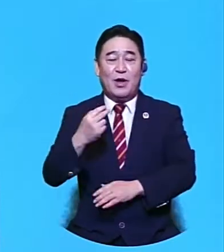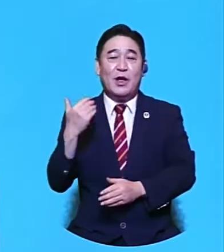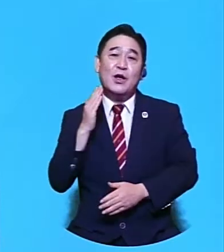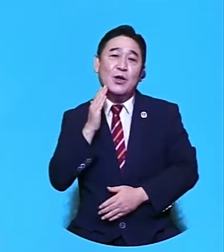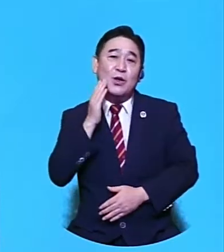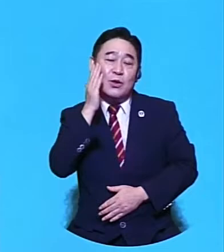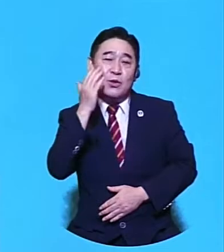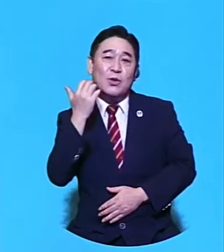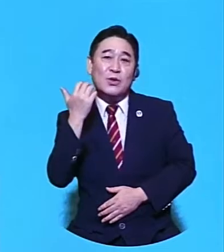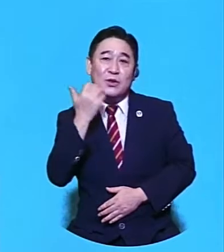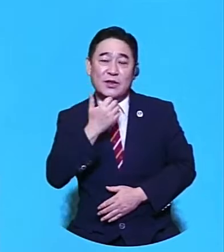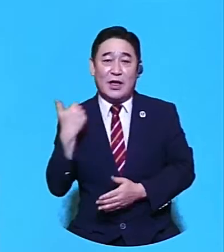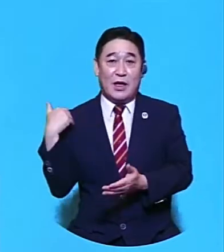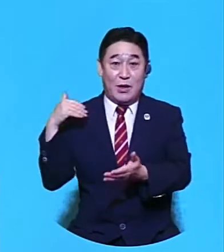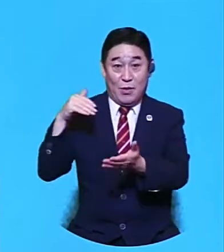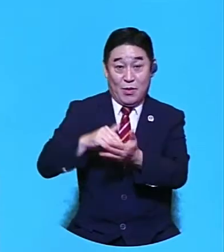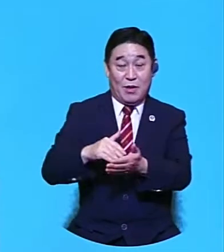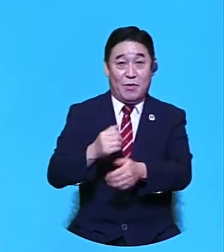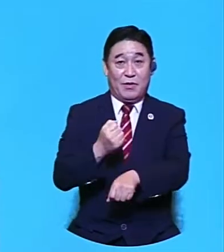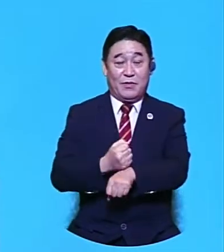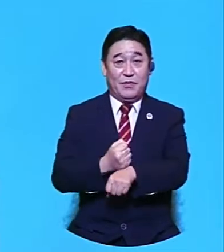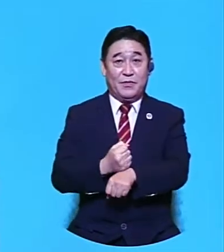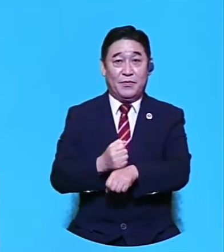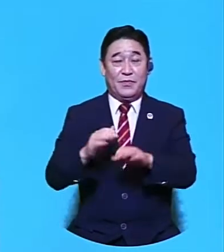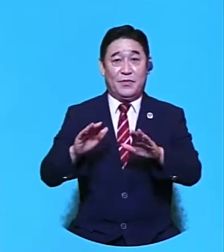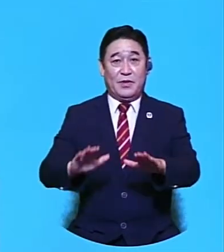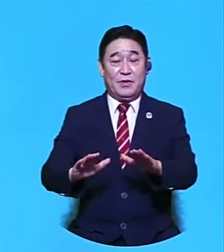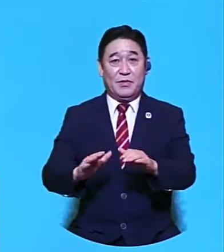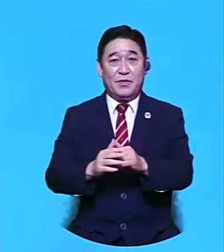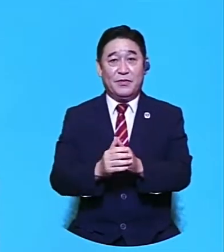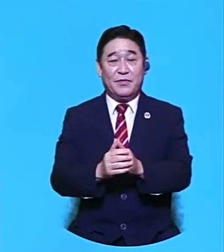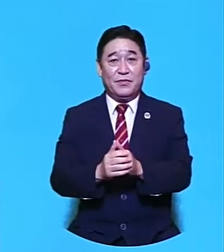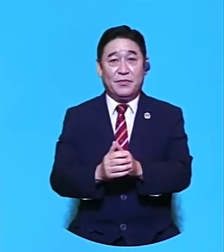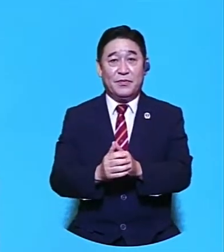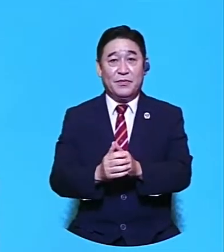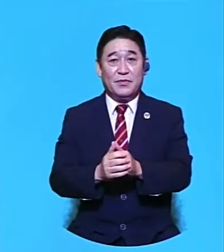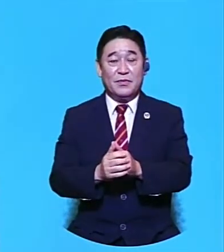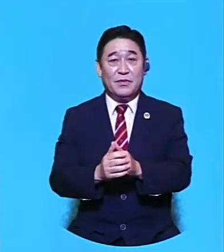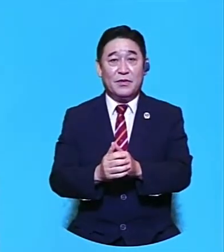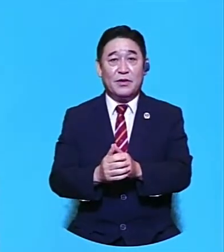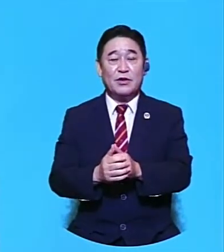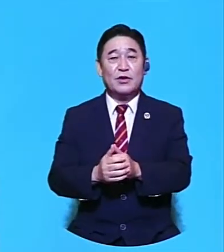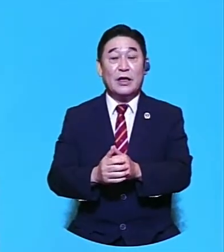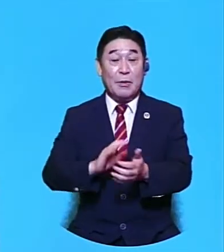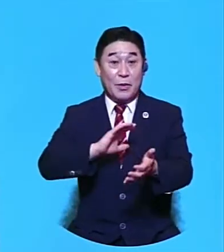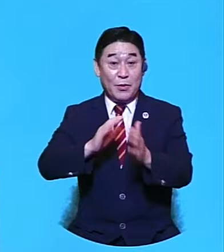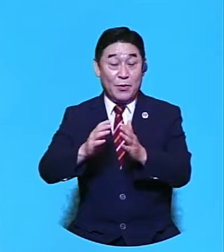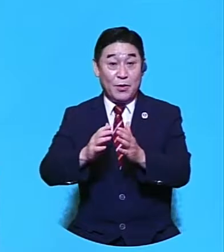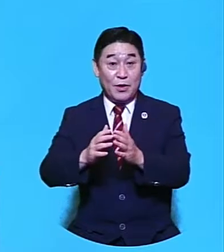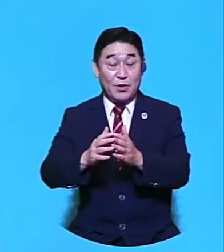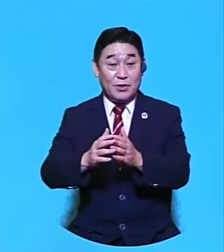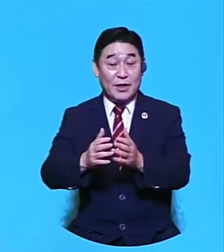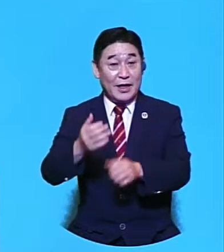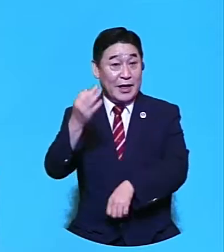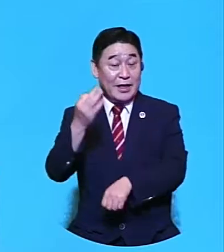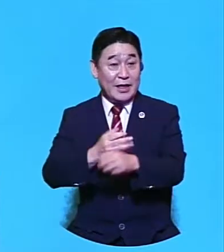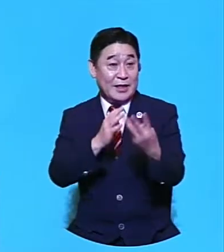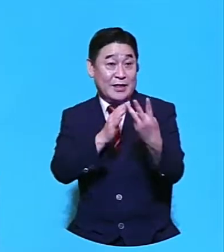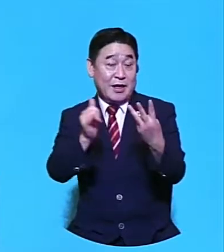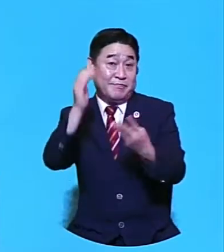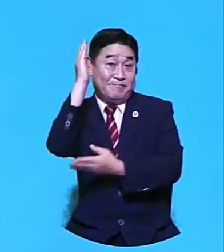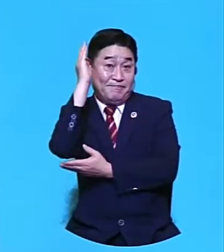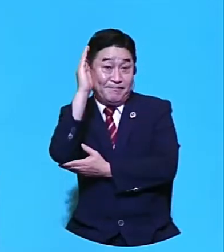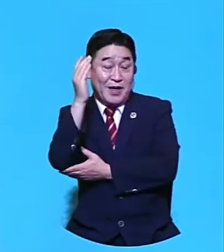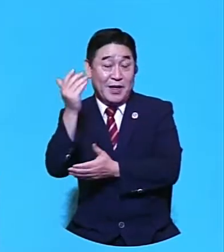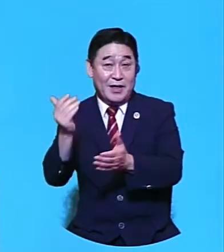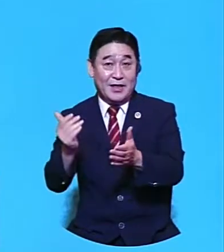And the session rule is very simple. We have 3 speakers. So each